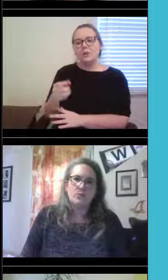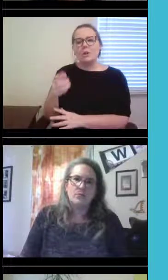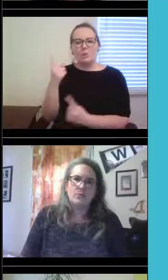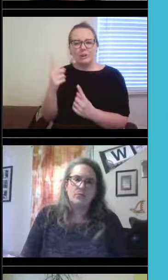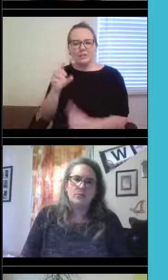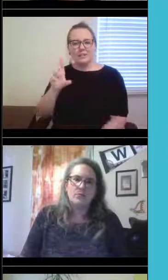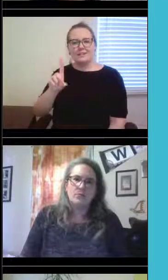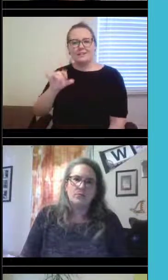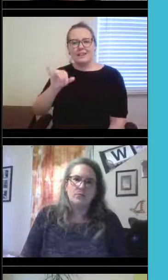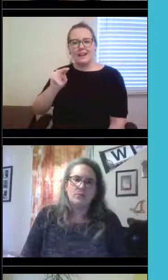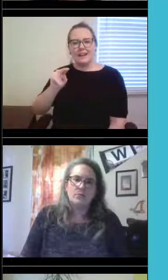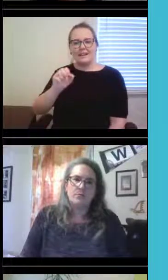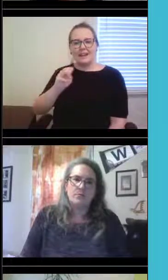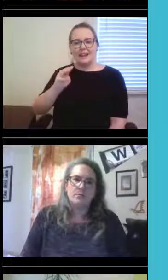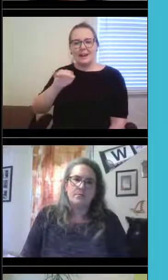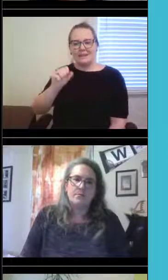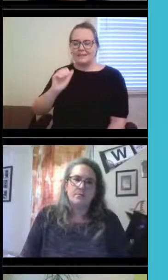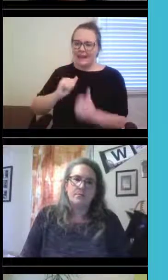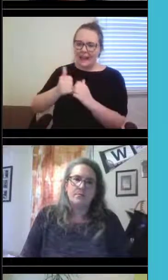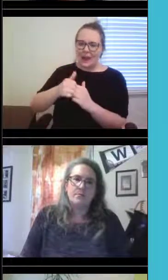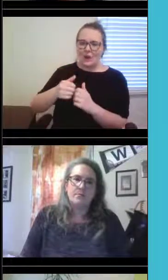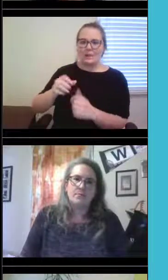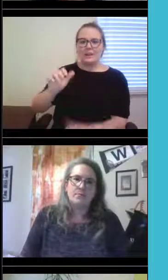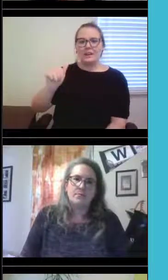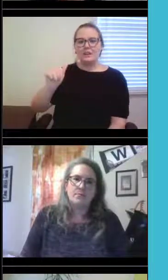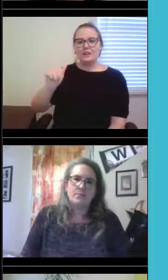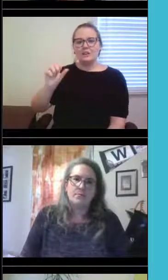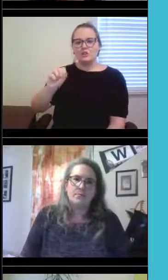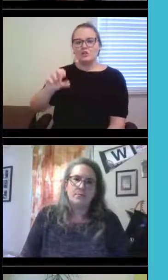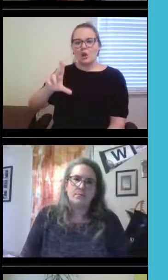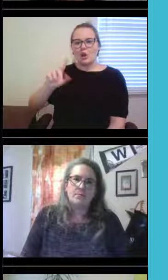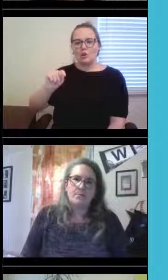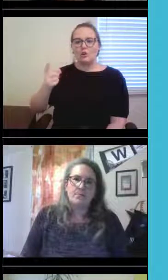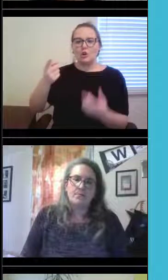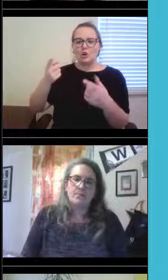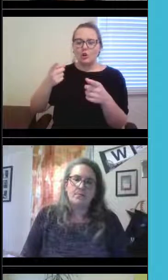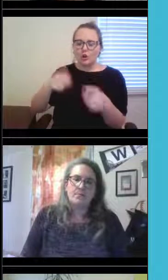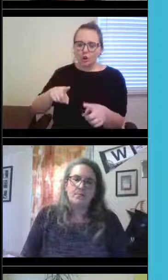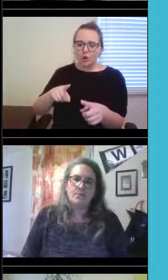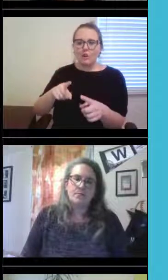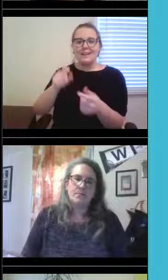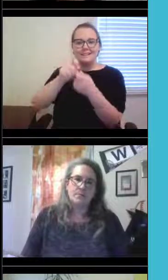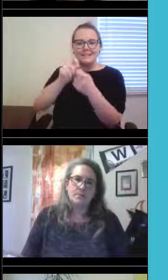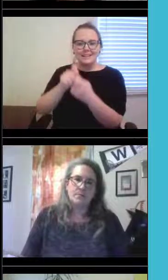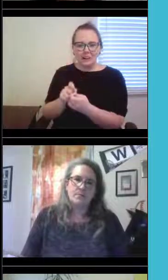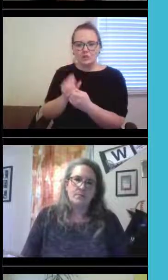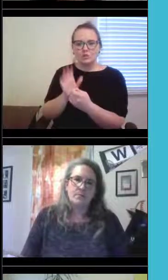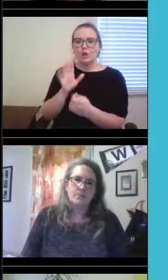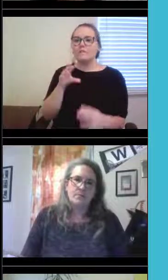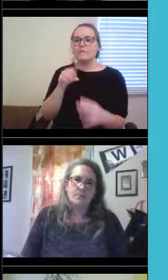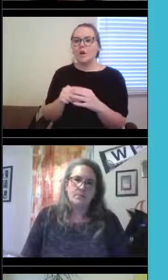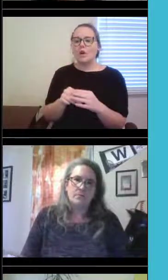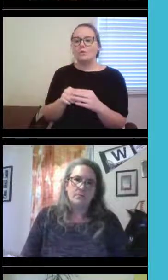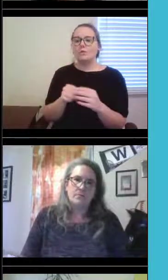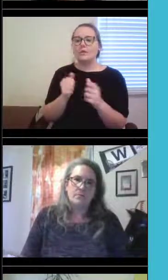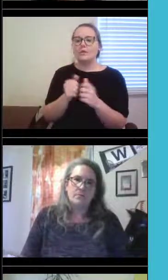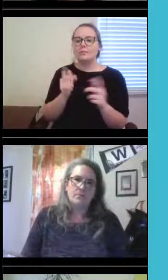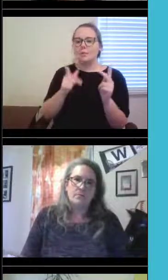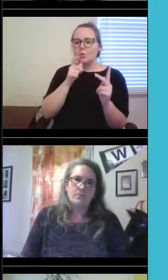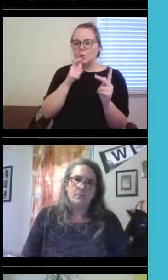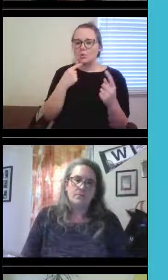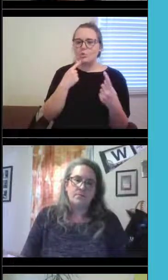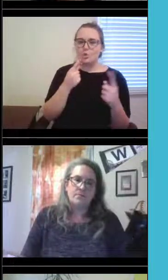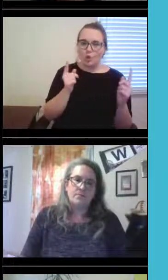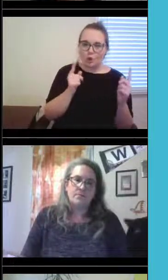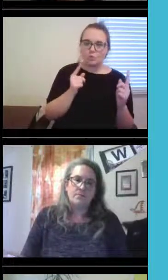dynamics of the assault, how the assault occurred, the details of the assault itself play a part into those who disclosed within the first year